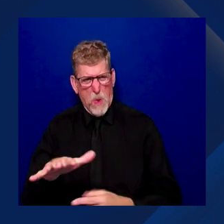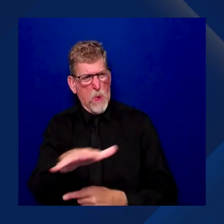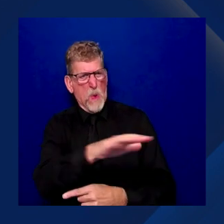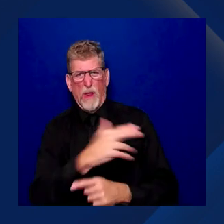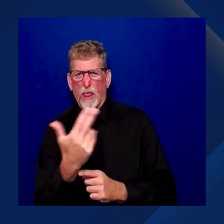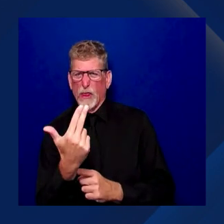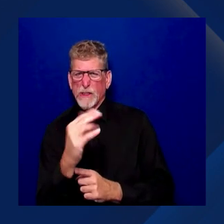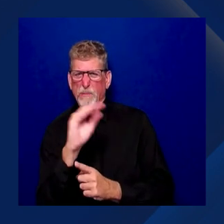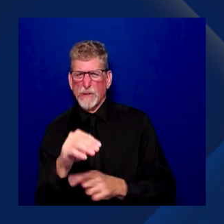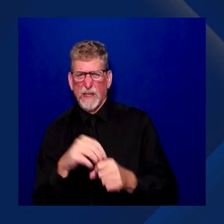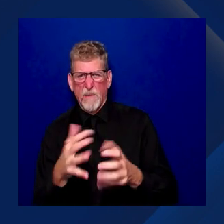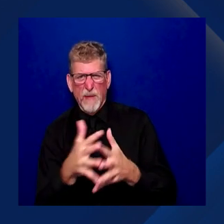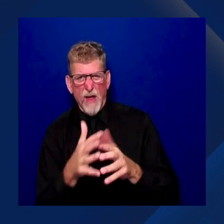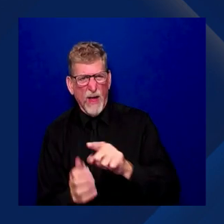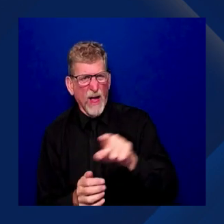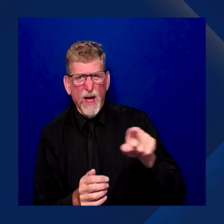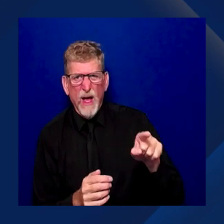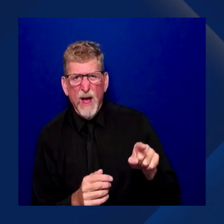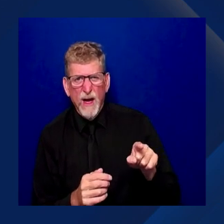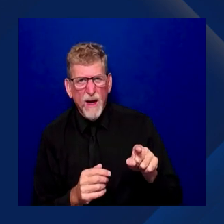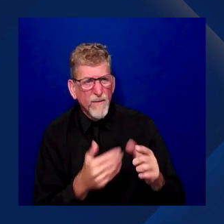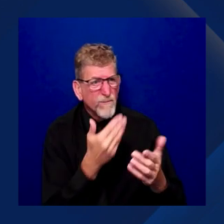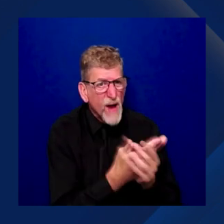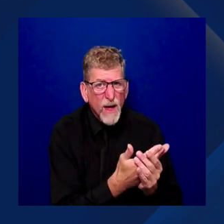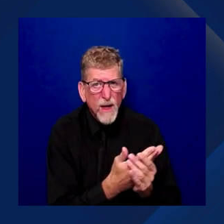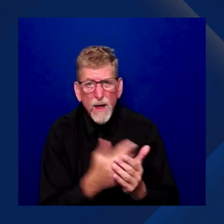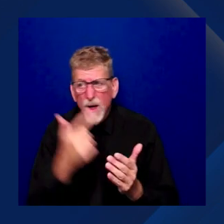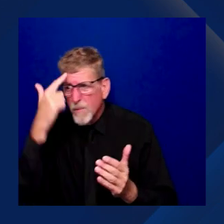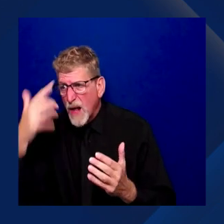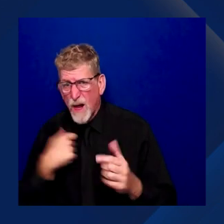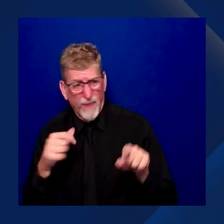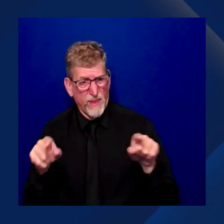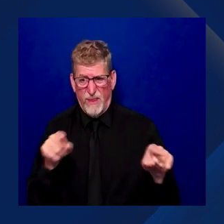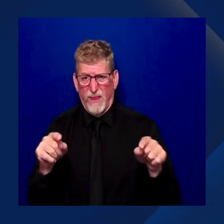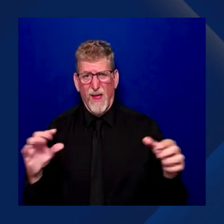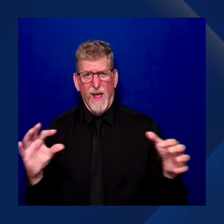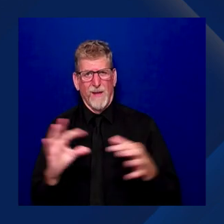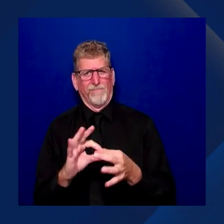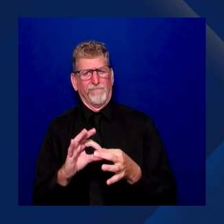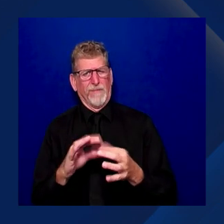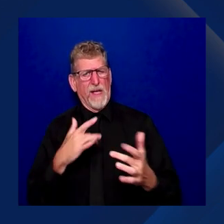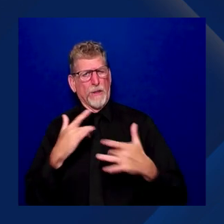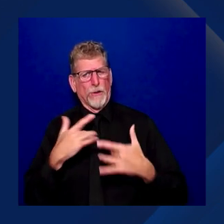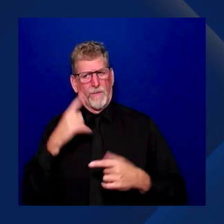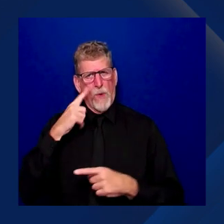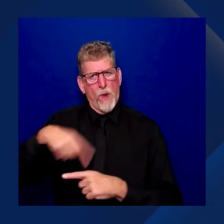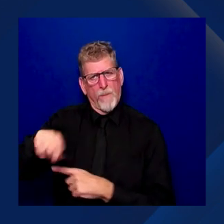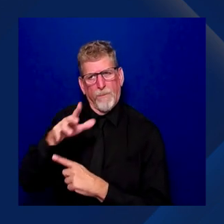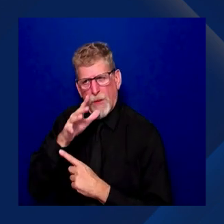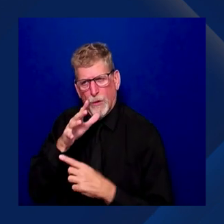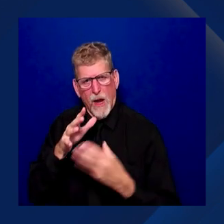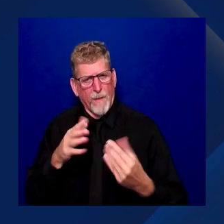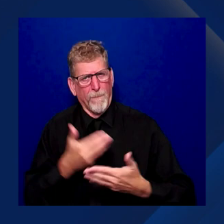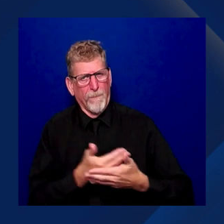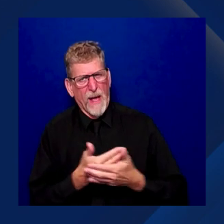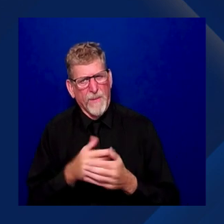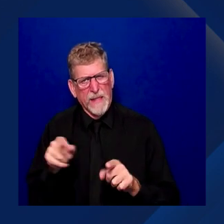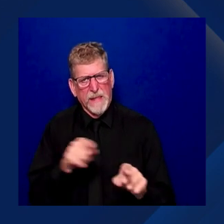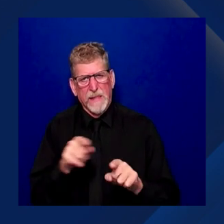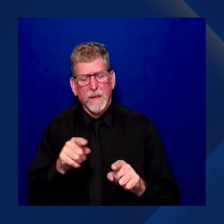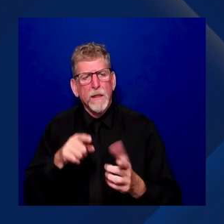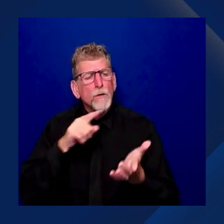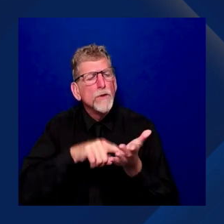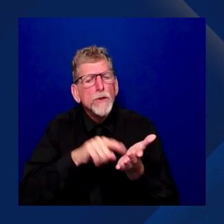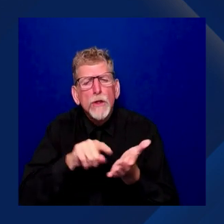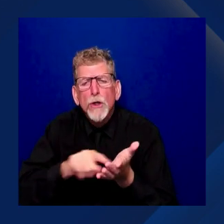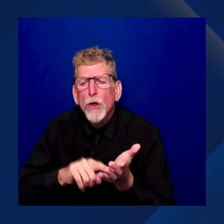health makes this concerning for mothers and their infants. The research found that maternal depression experienced